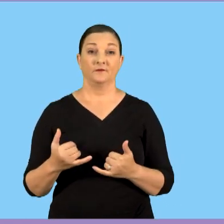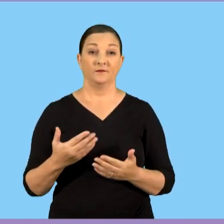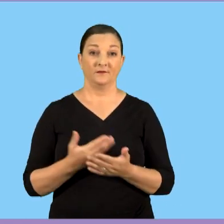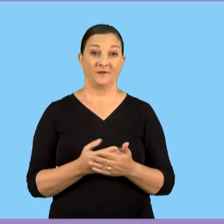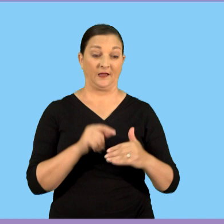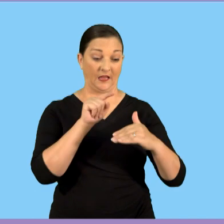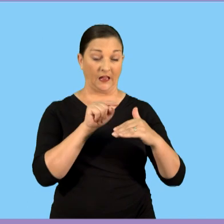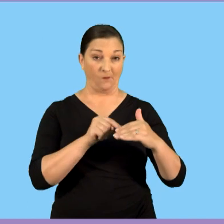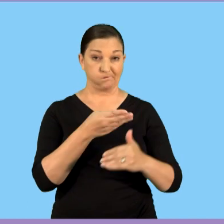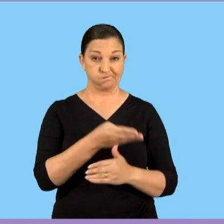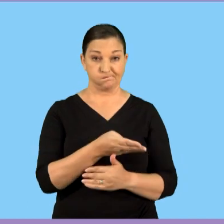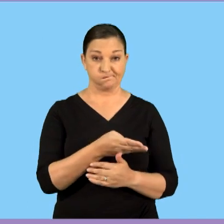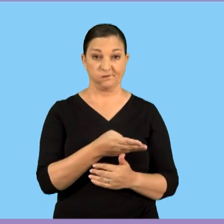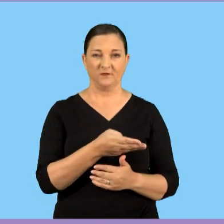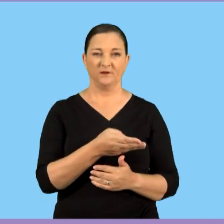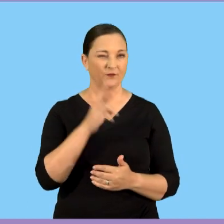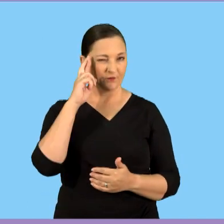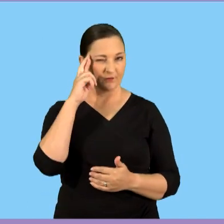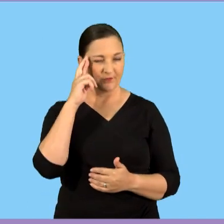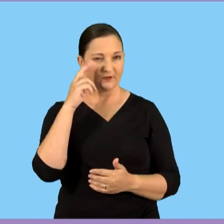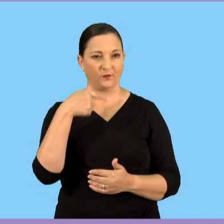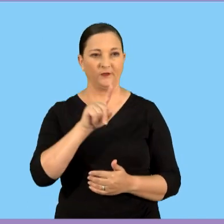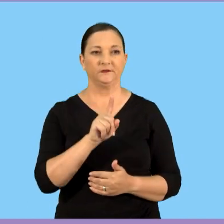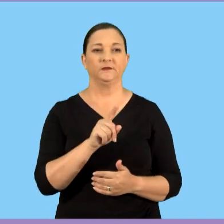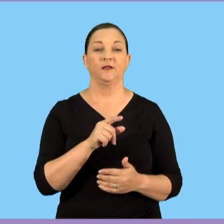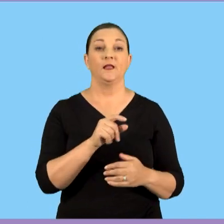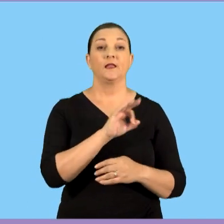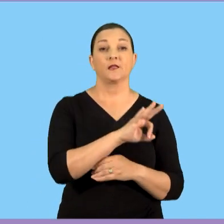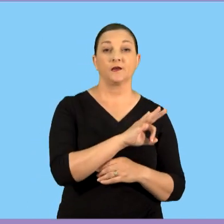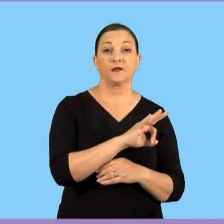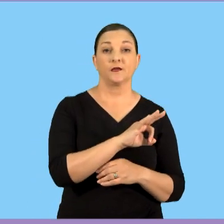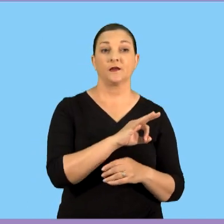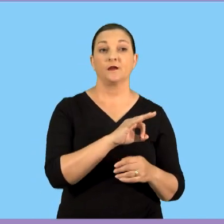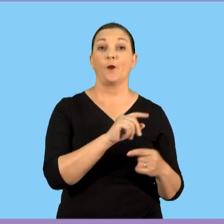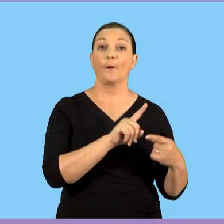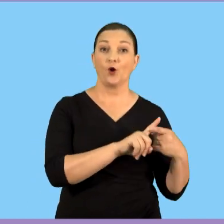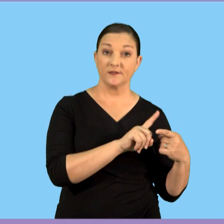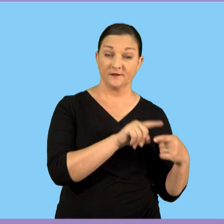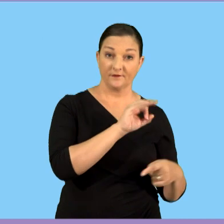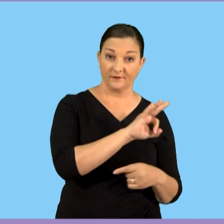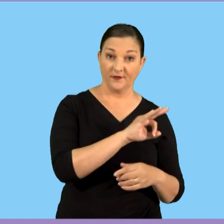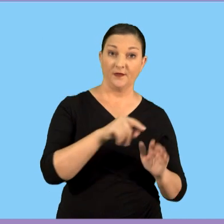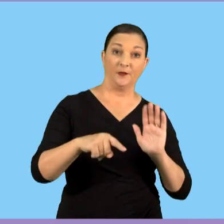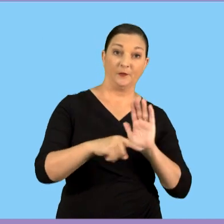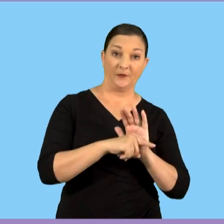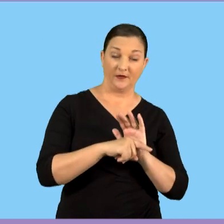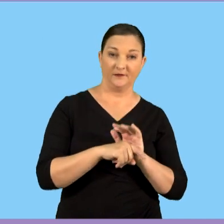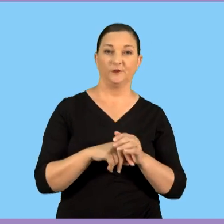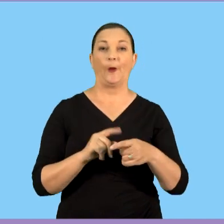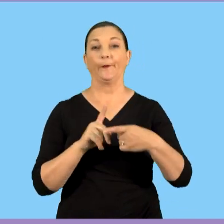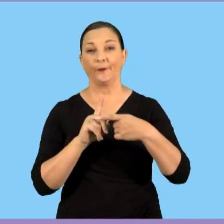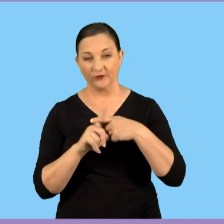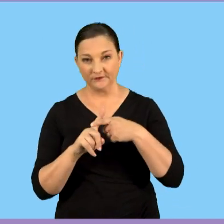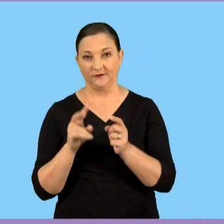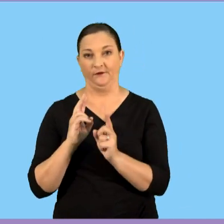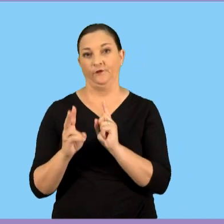a 10. And when you calculate that, remember, we are going to say the positive 3